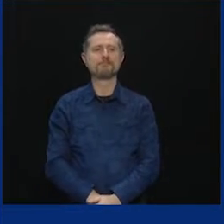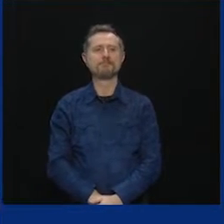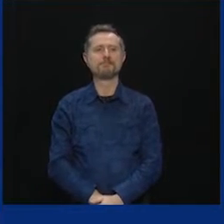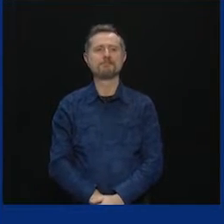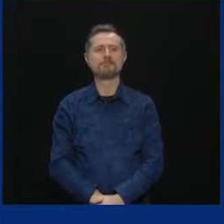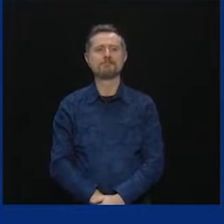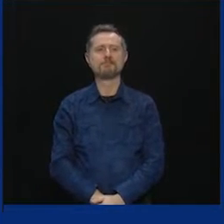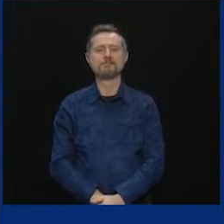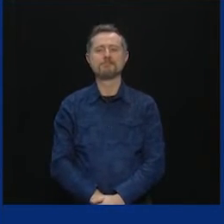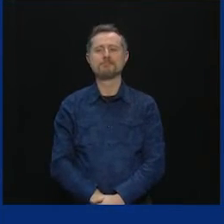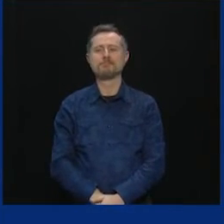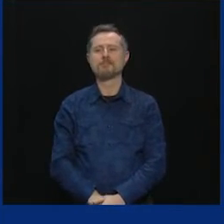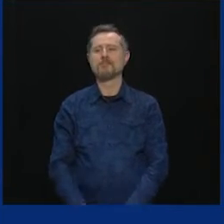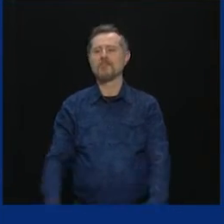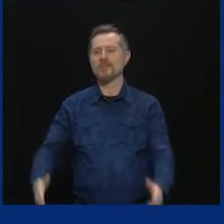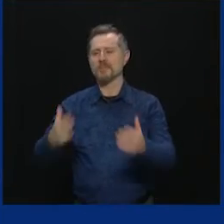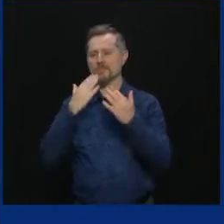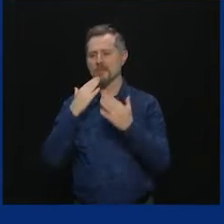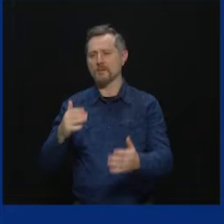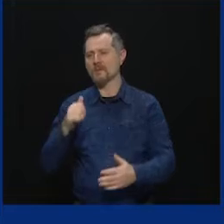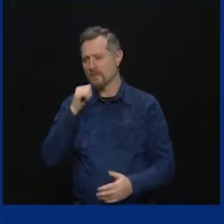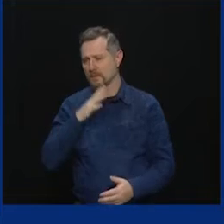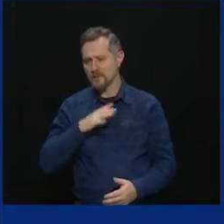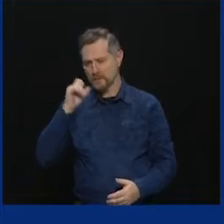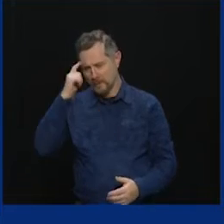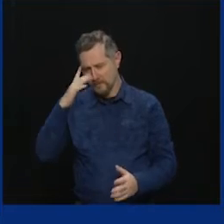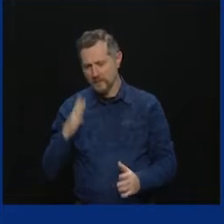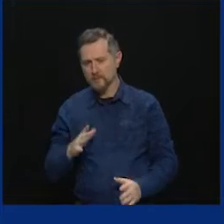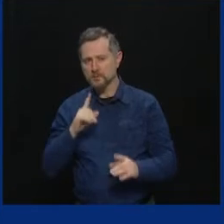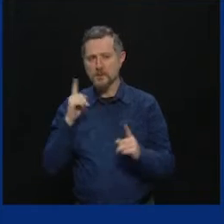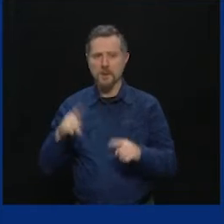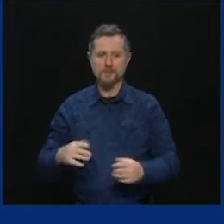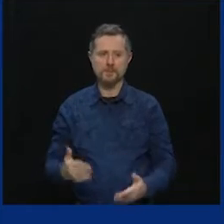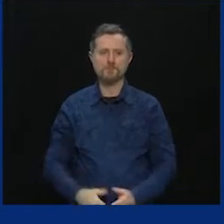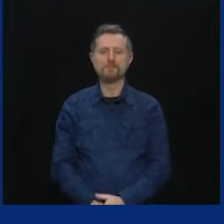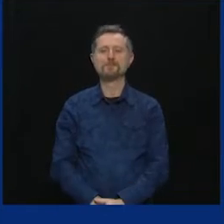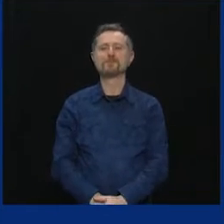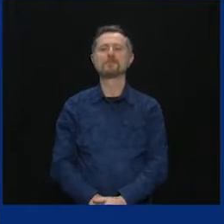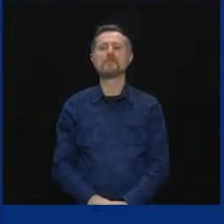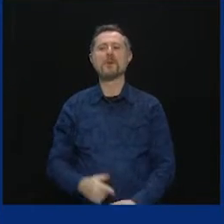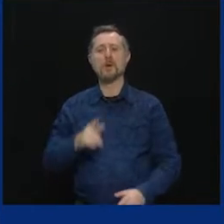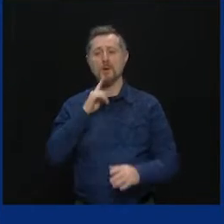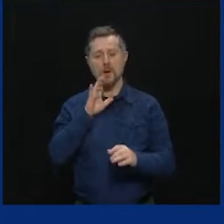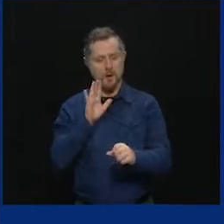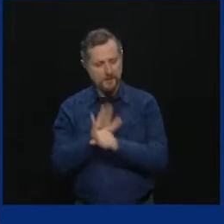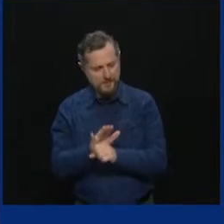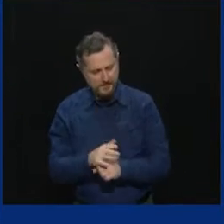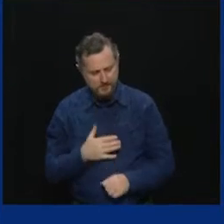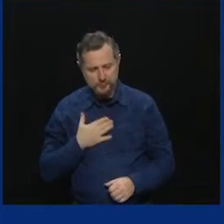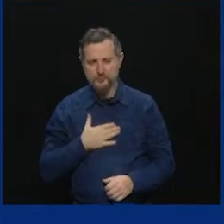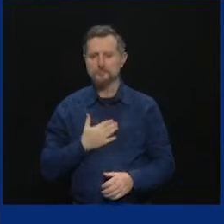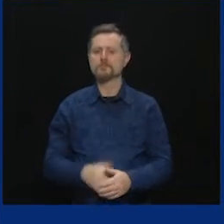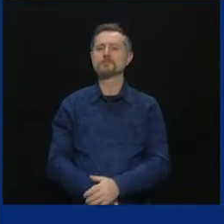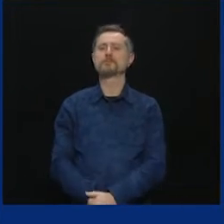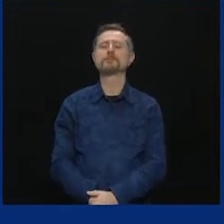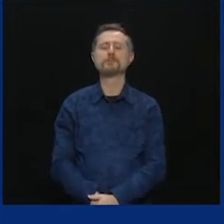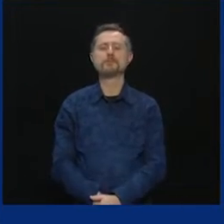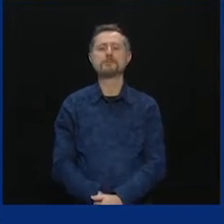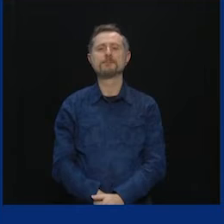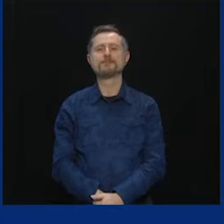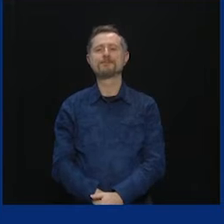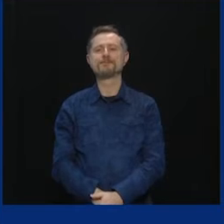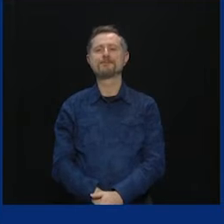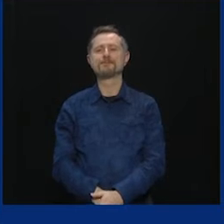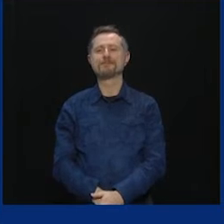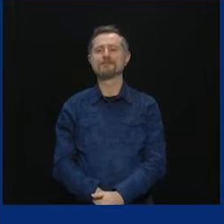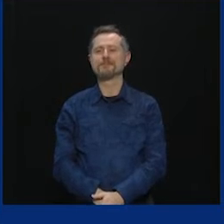Thank you, Madam Governor, for being here. Thank you for your commitment to this issue.